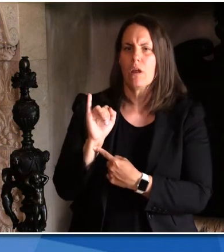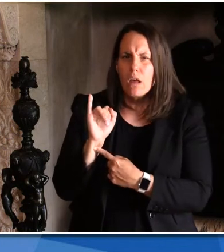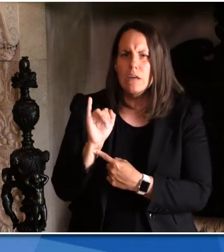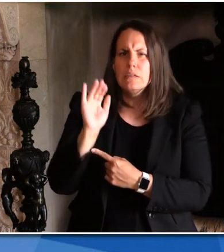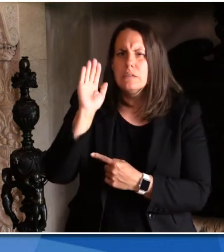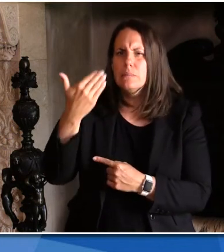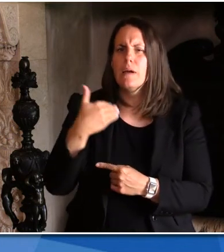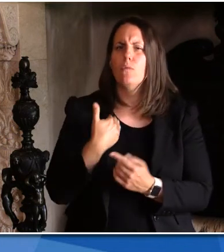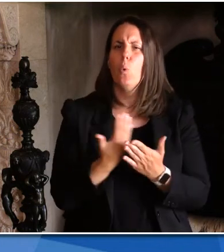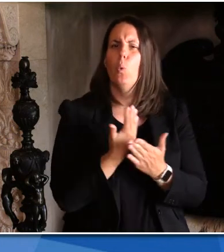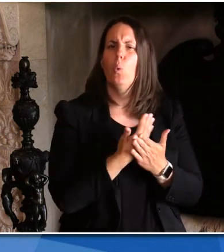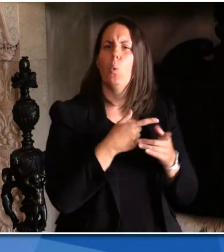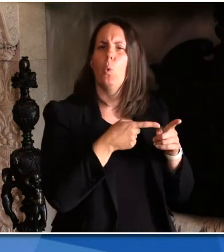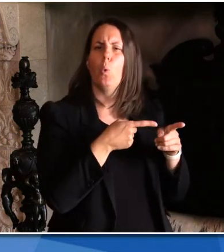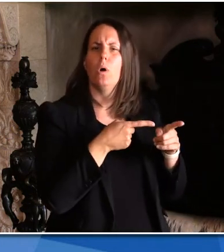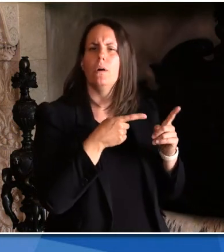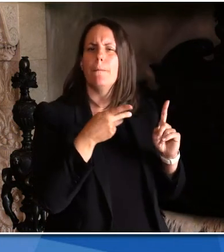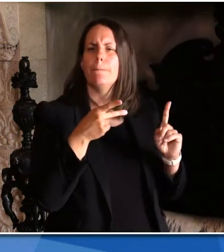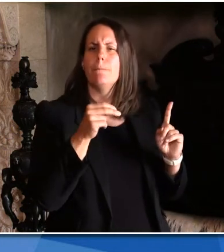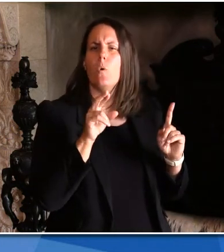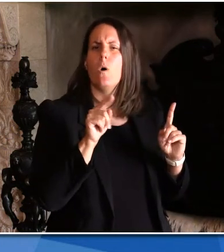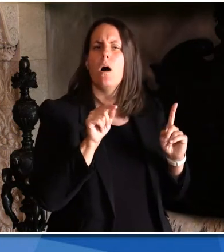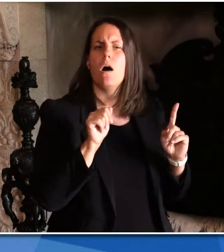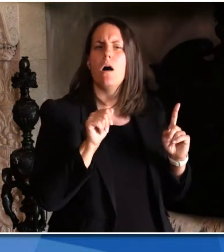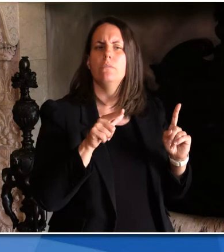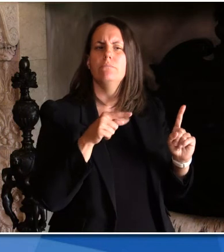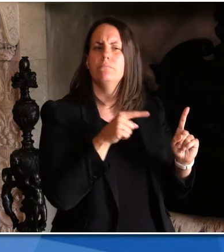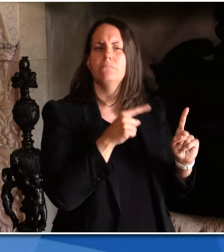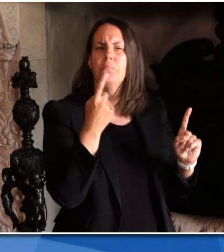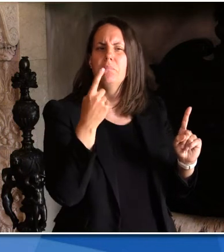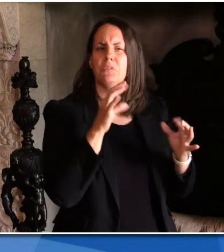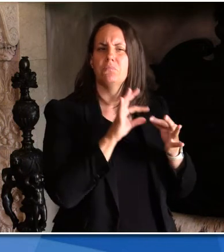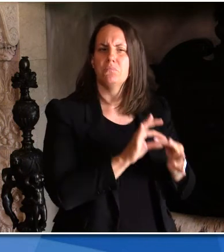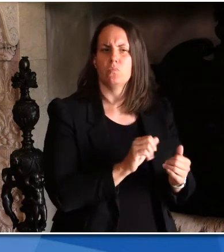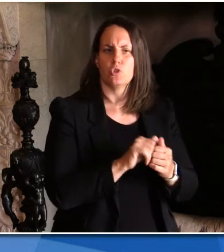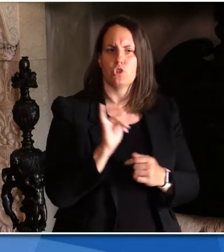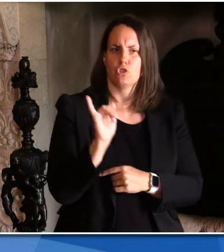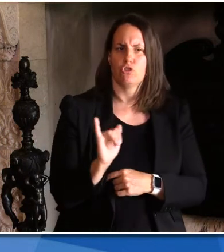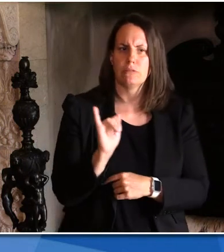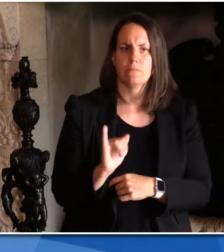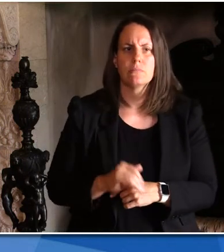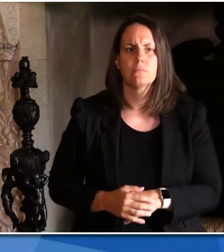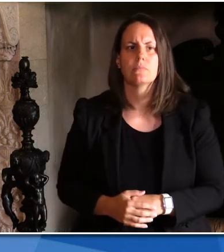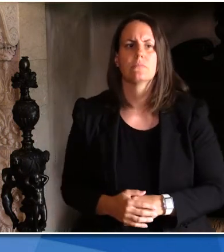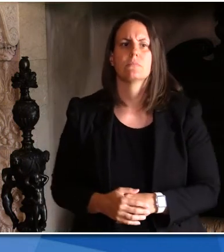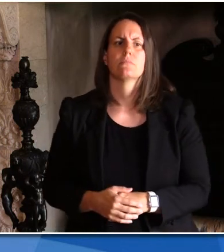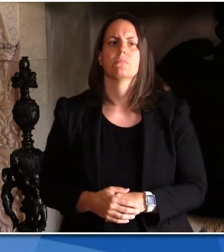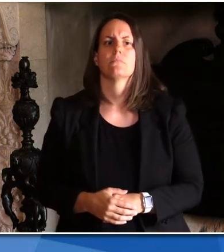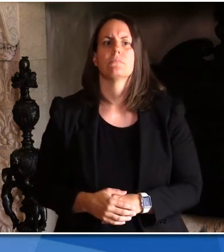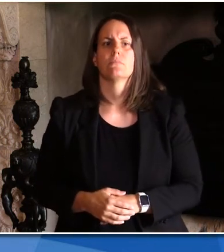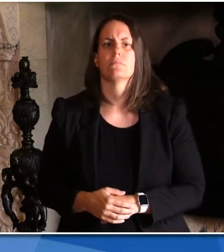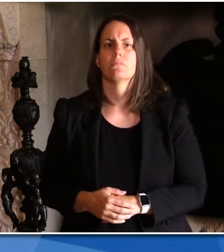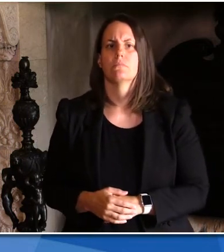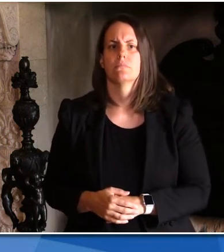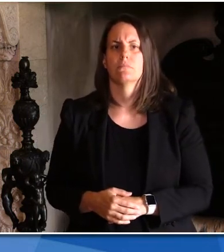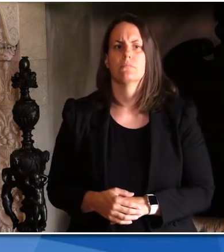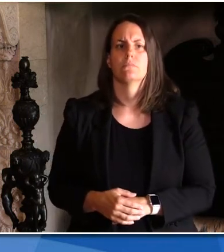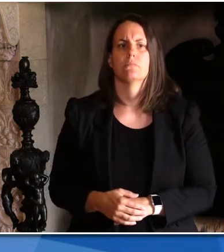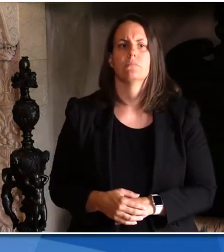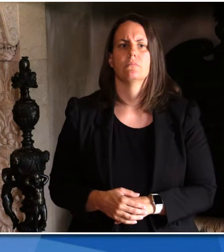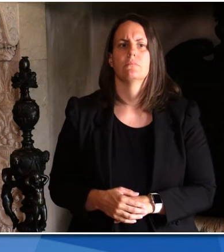question. It's kind of in three parts. Did you want to switch from a federal to a state ACA exchange when you took